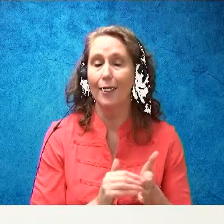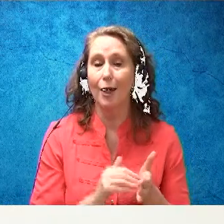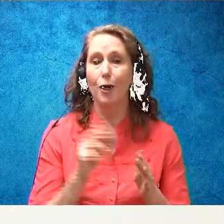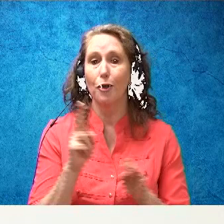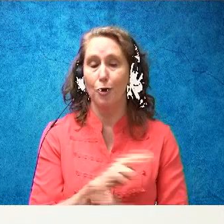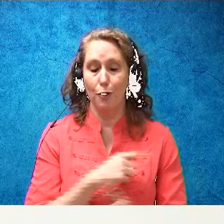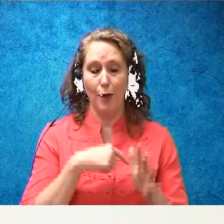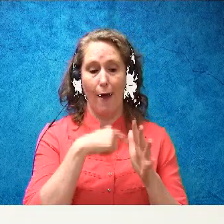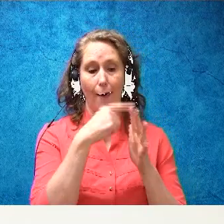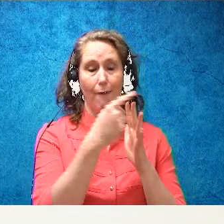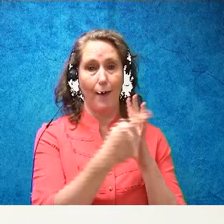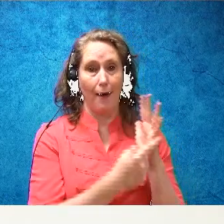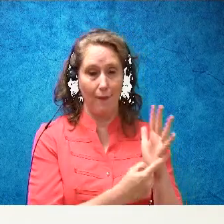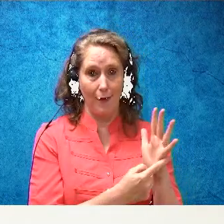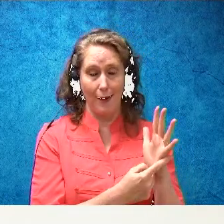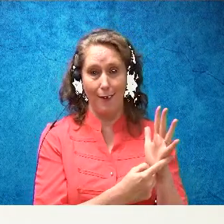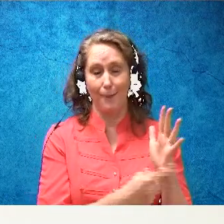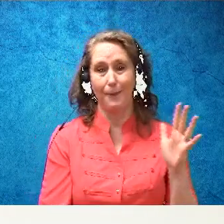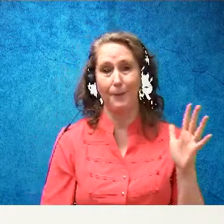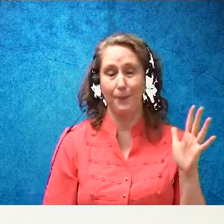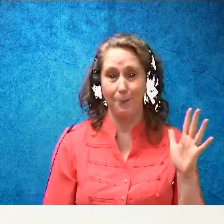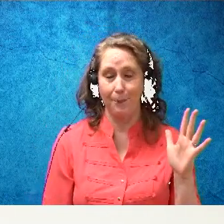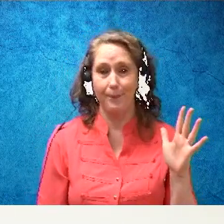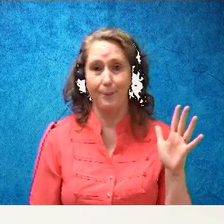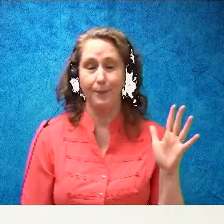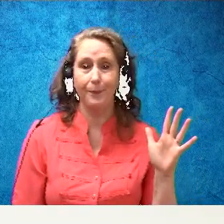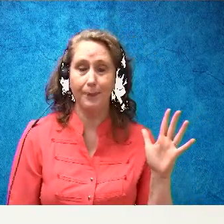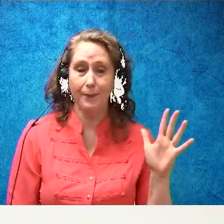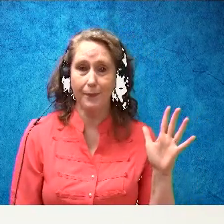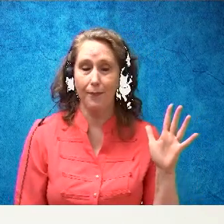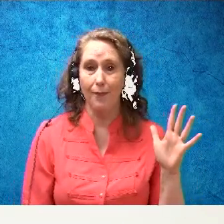our 5-finger retell, okay?